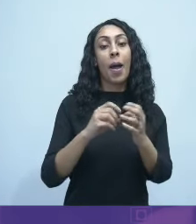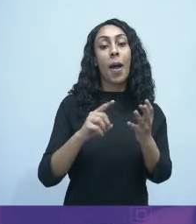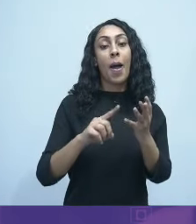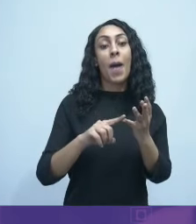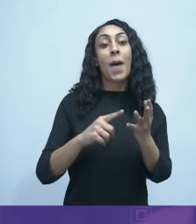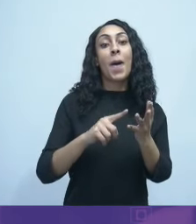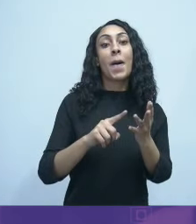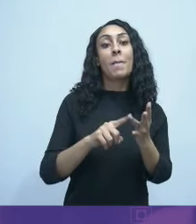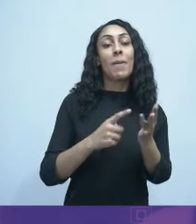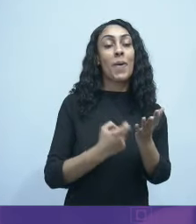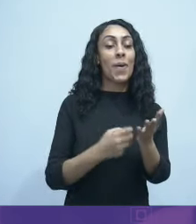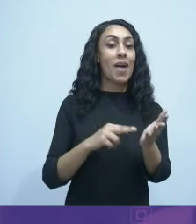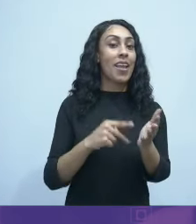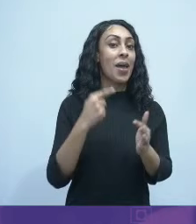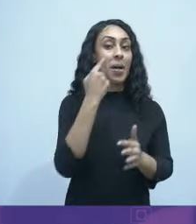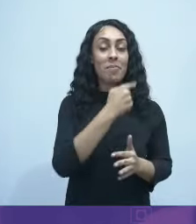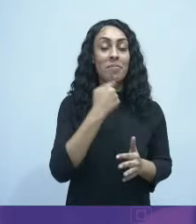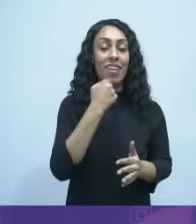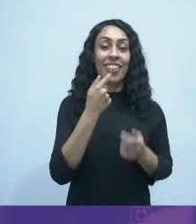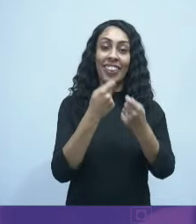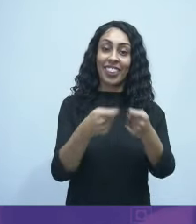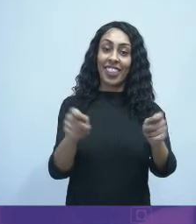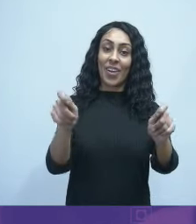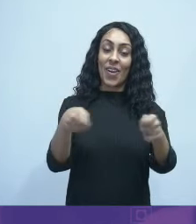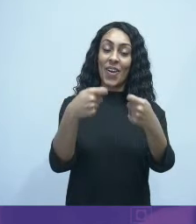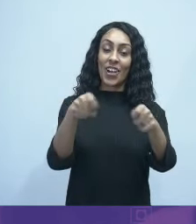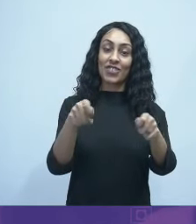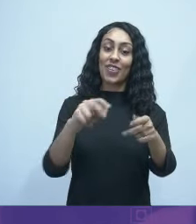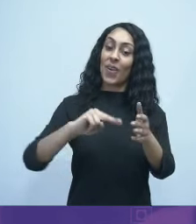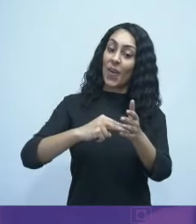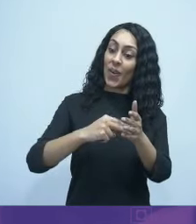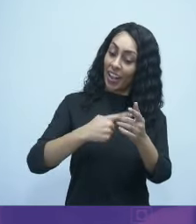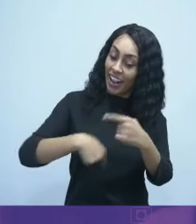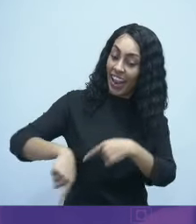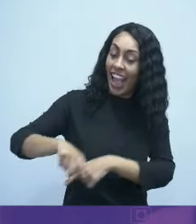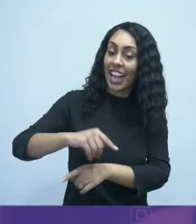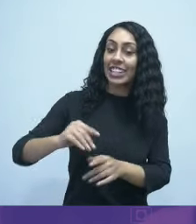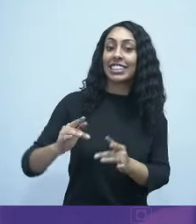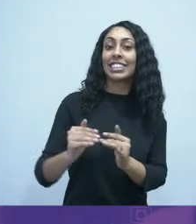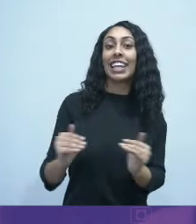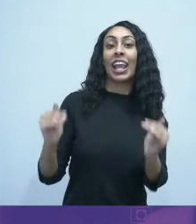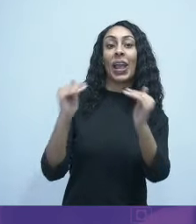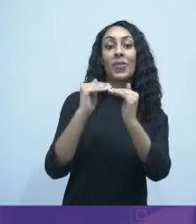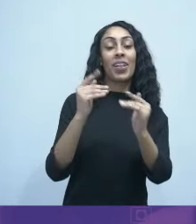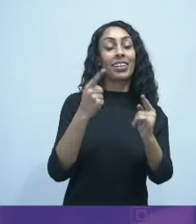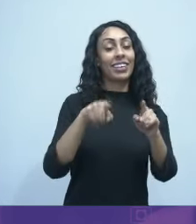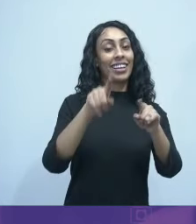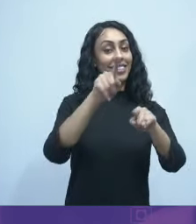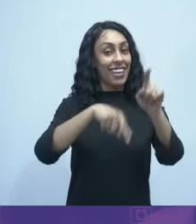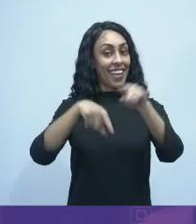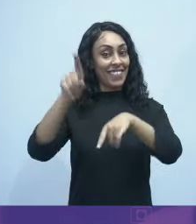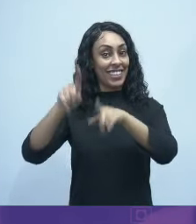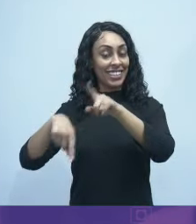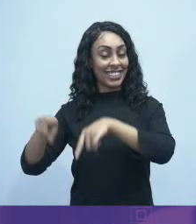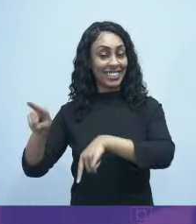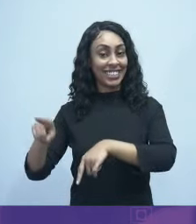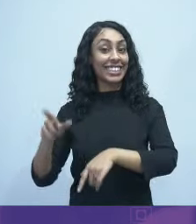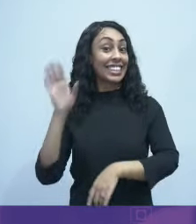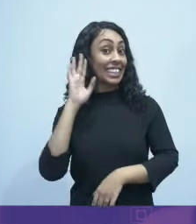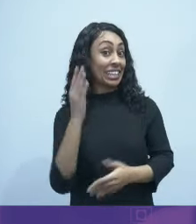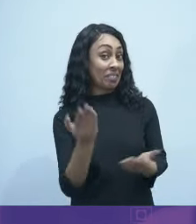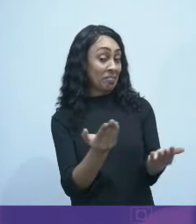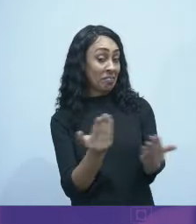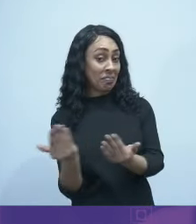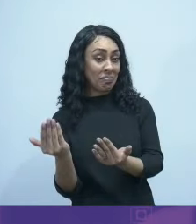very different work those organisations have been doing around equality and diversity. And we'll also be hearing from you. We've